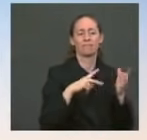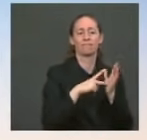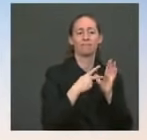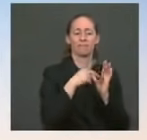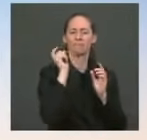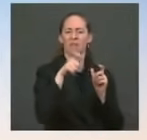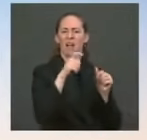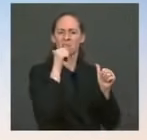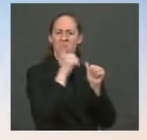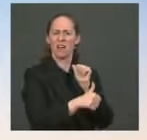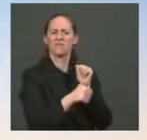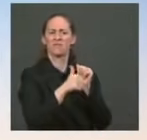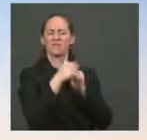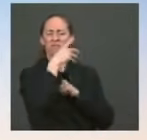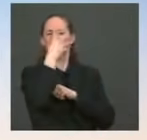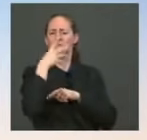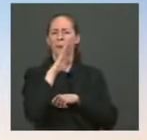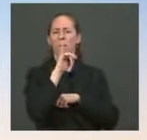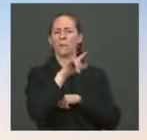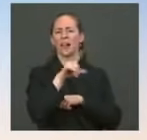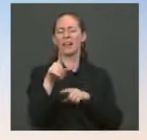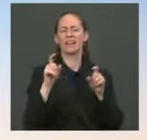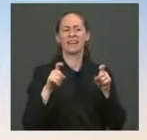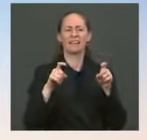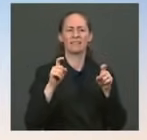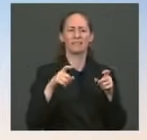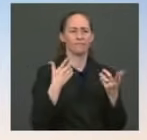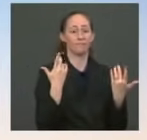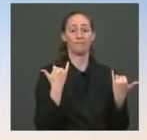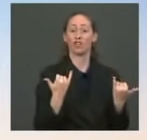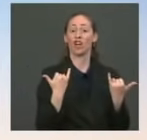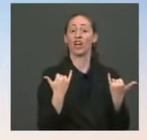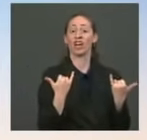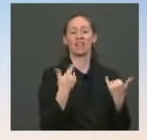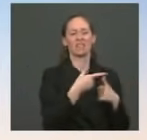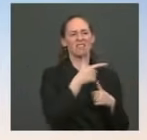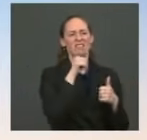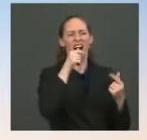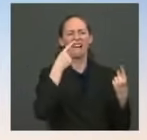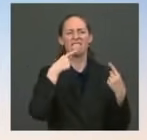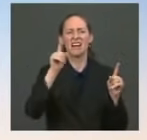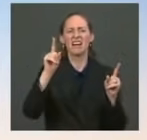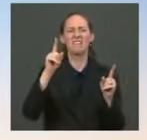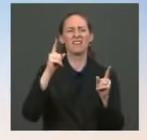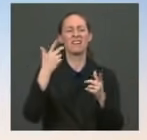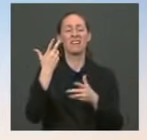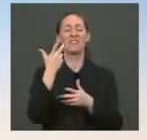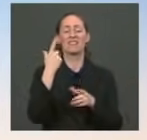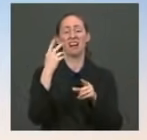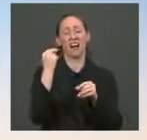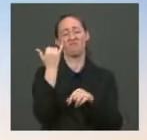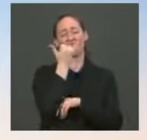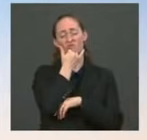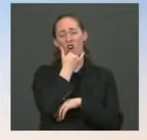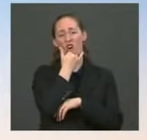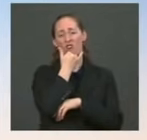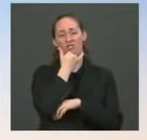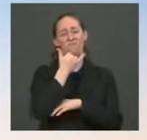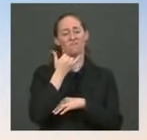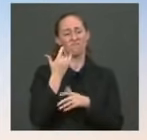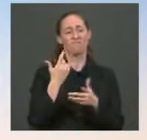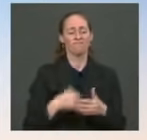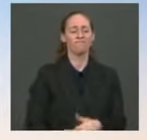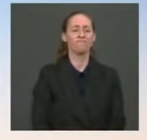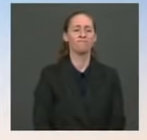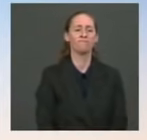broken system, one that is ineffective, one that is not moral in many cases at this point in time. It's long overdue. There